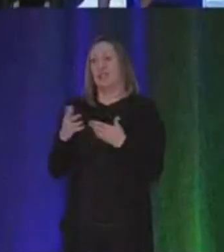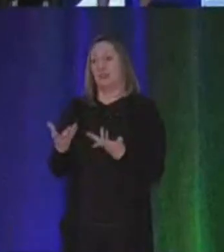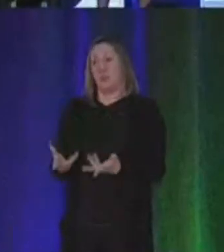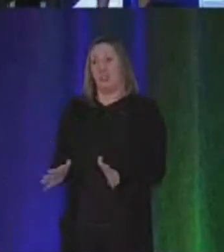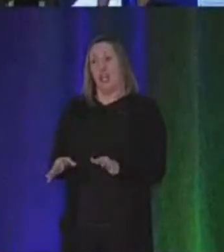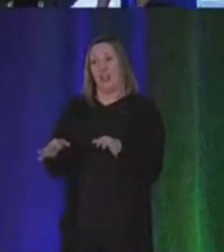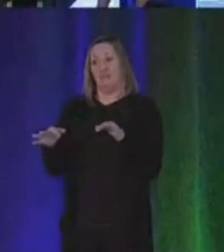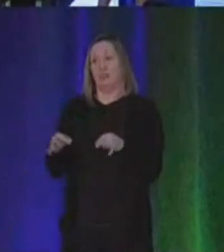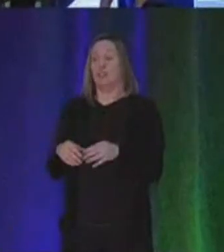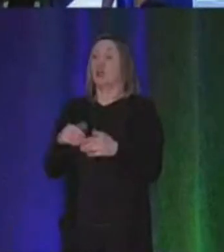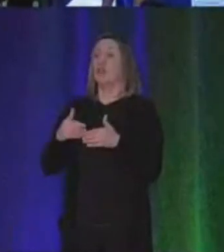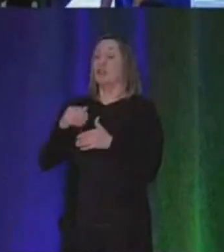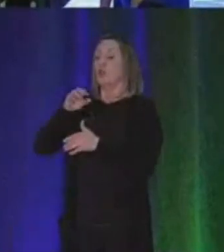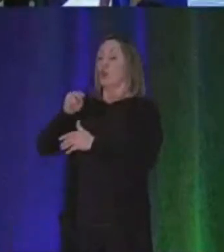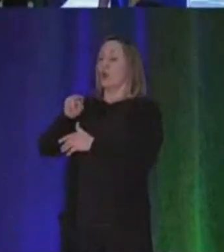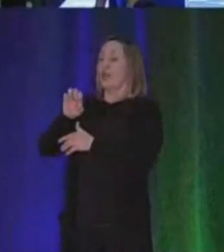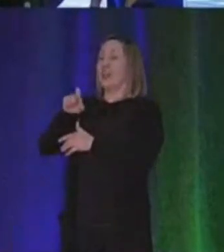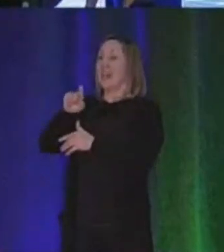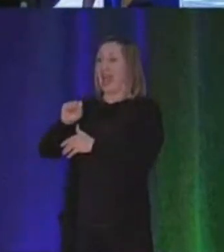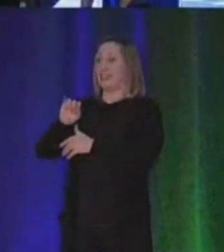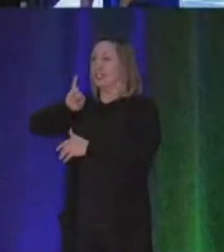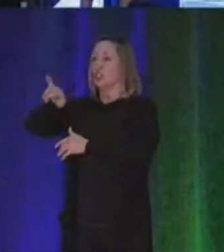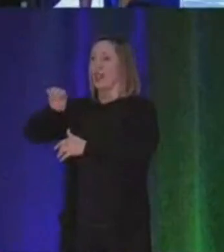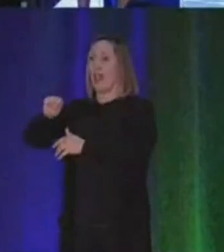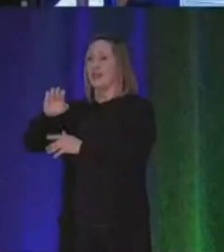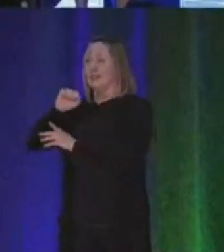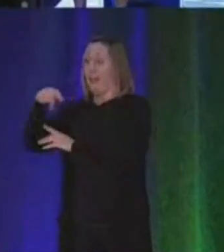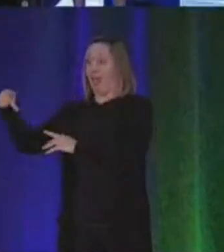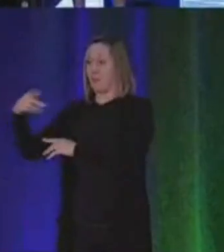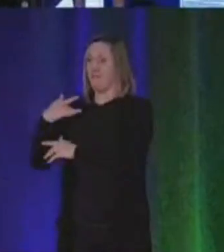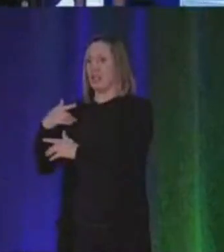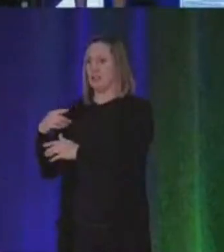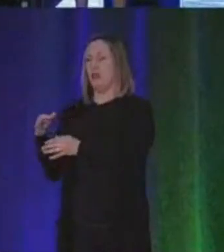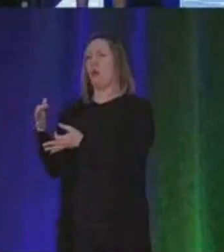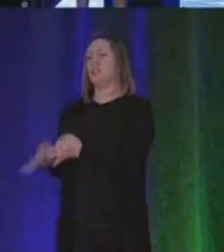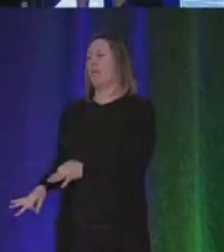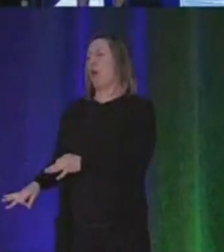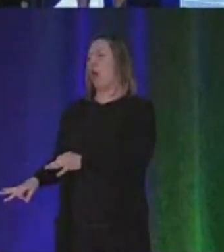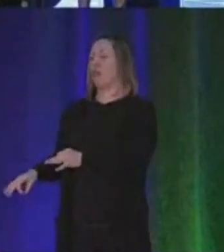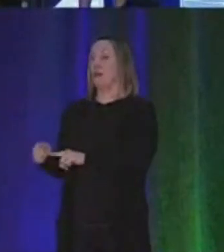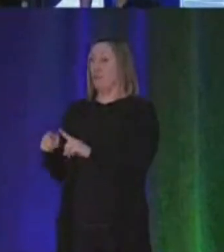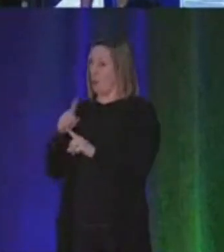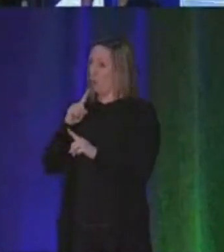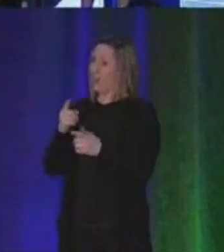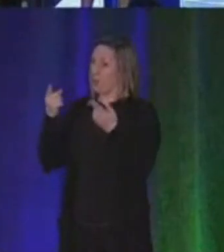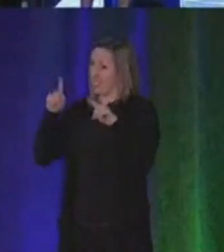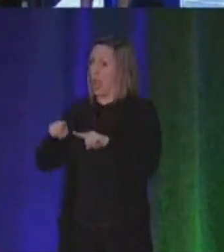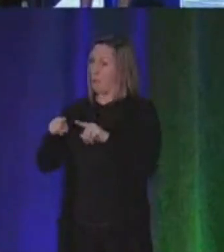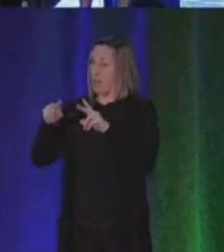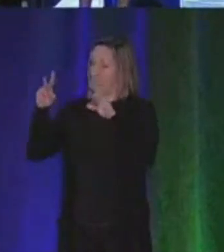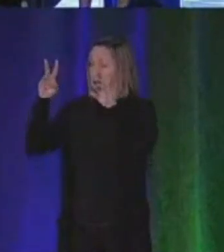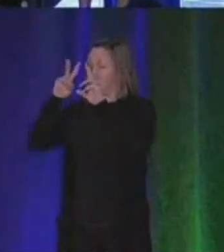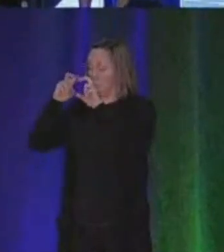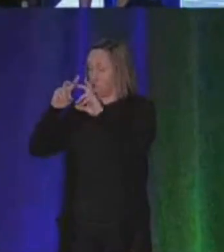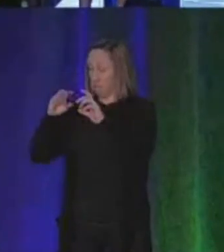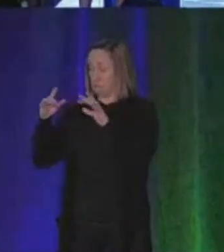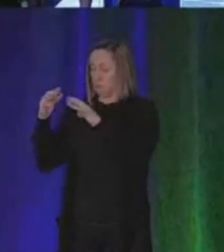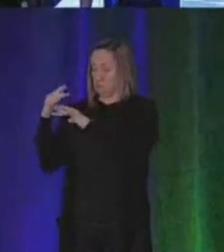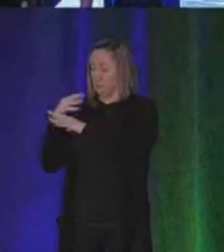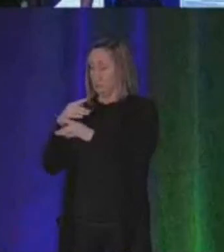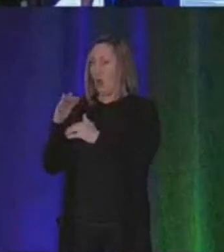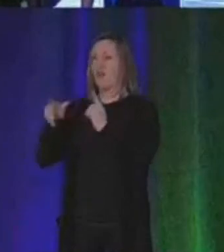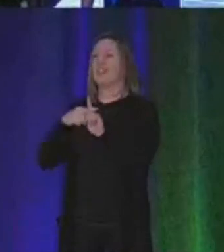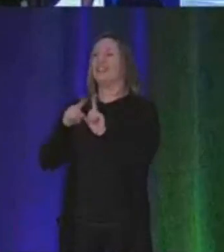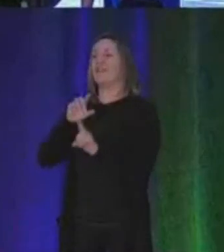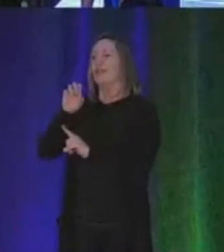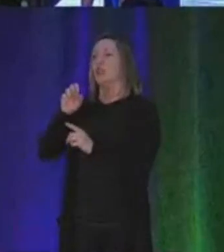So your Next.js app, which feels like a single simple thing, is actually this amalgamation of like all these different services working together. And this is